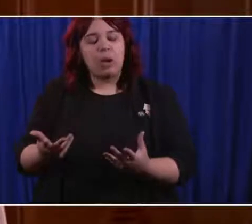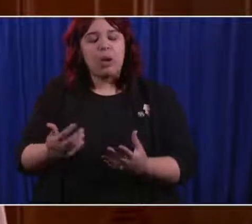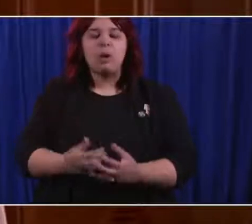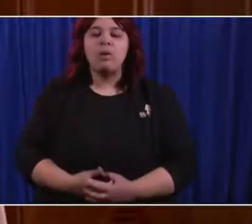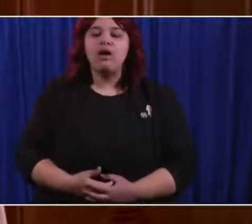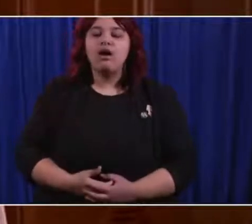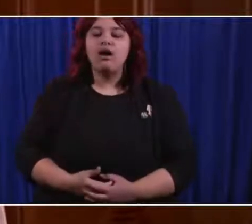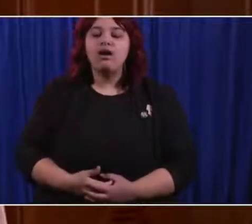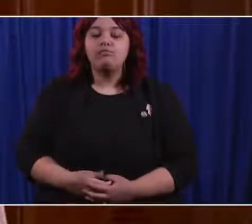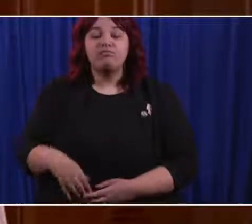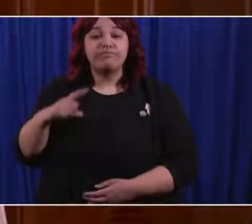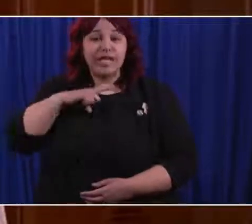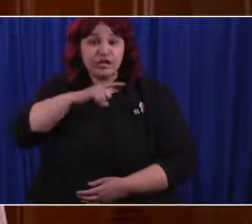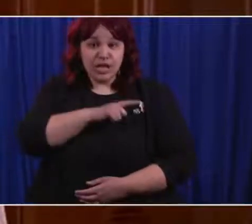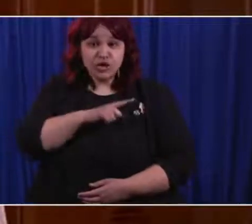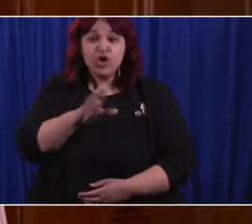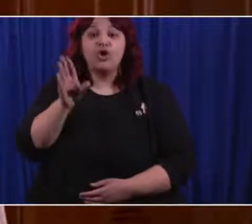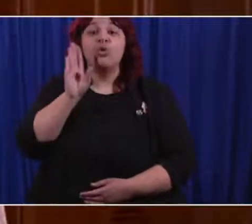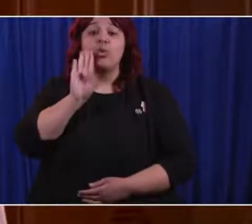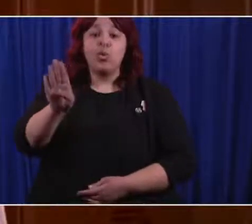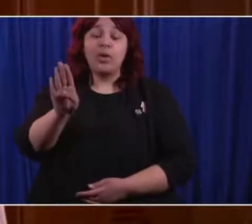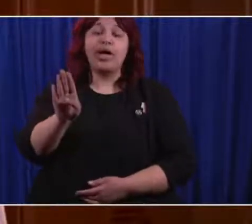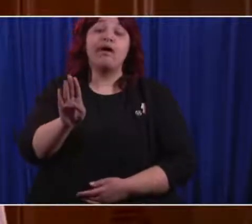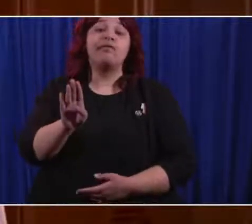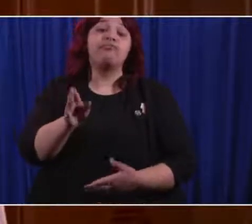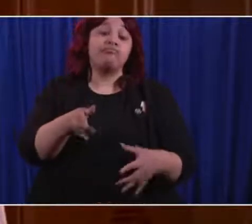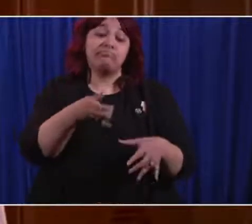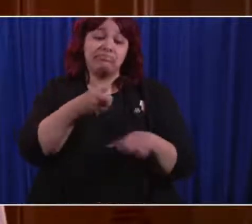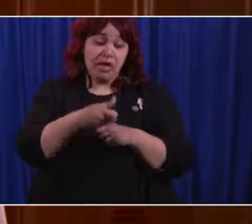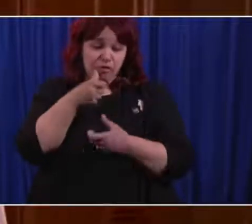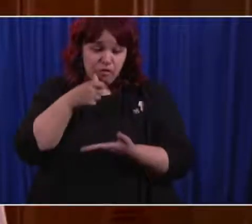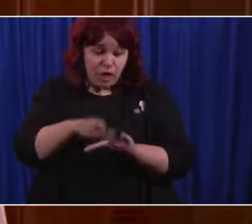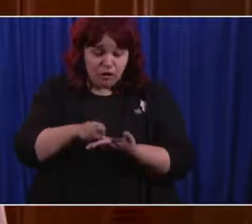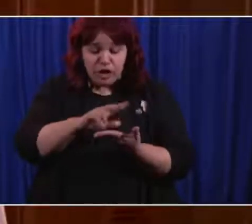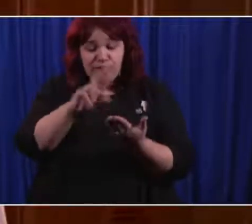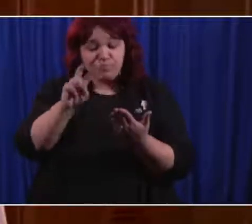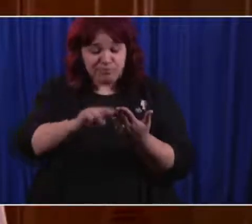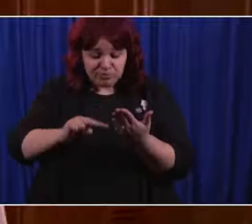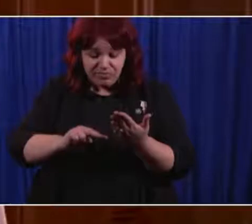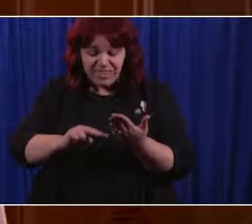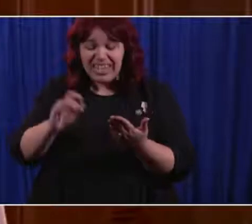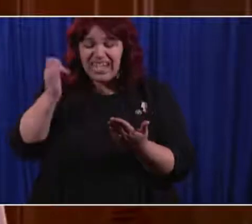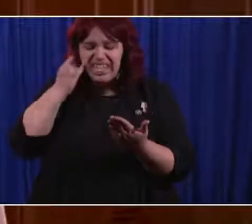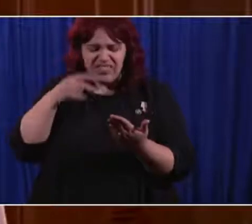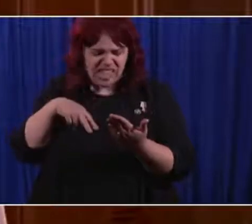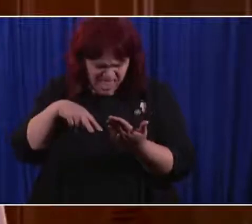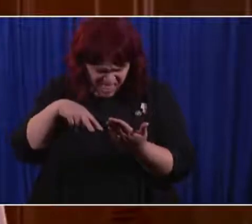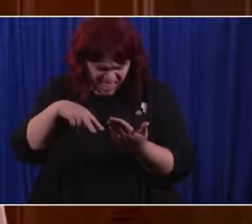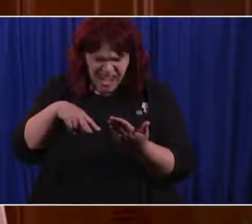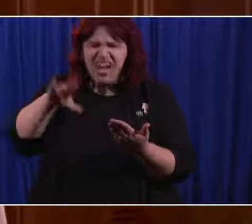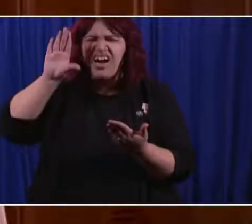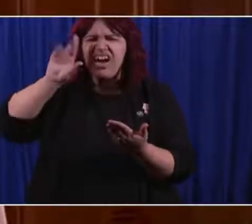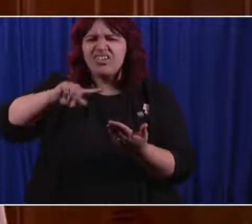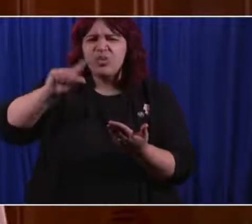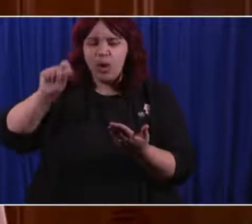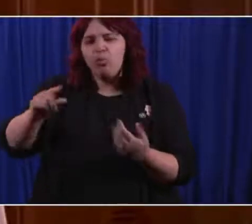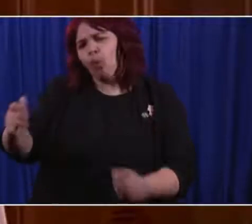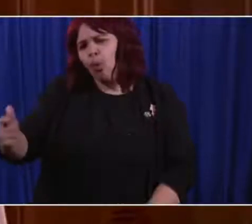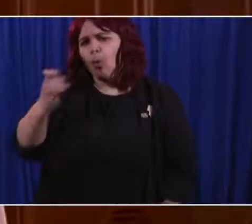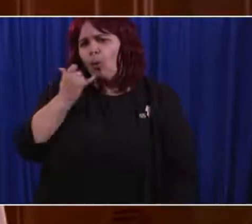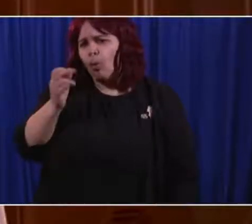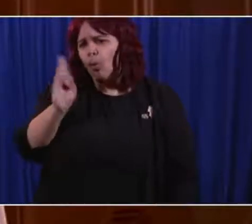up their own mind. If they have questions, I'm sure that they will call us. So it's an attempt to